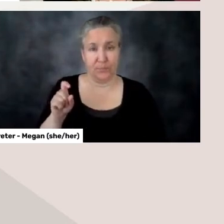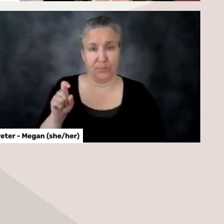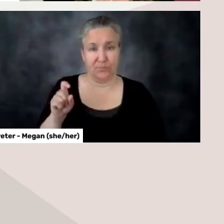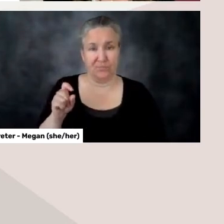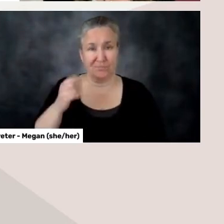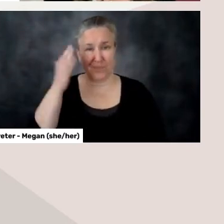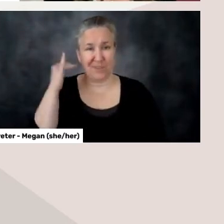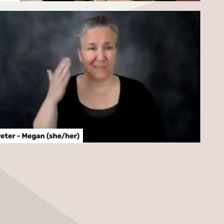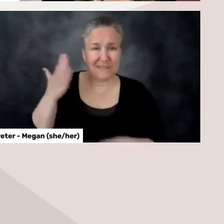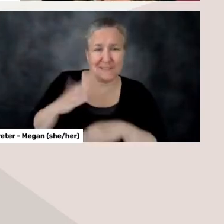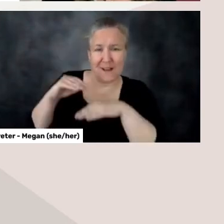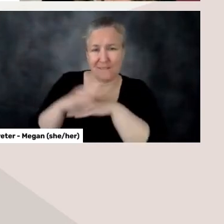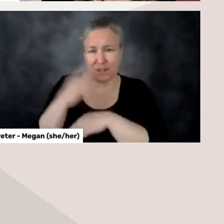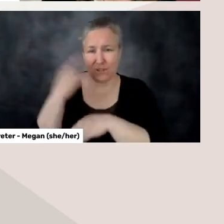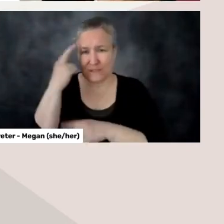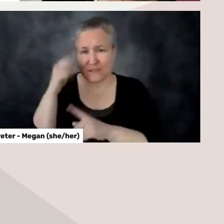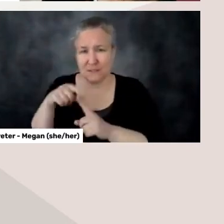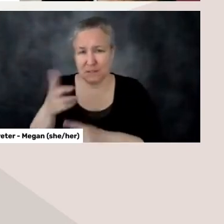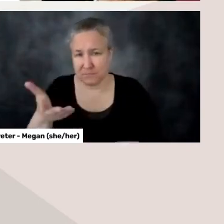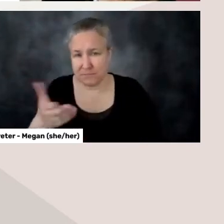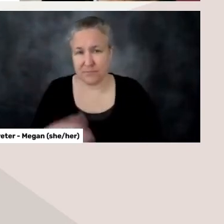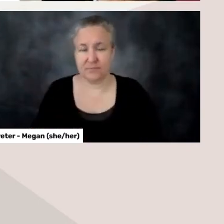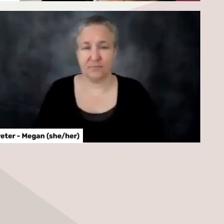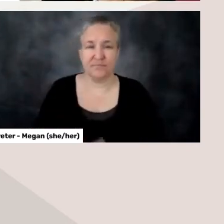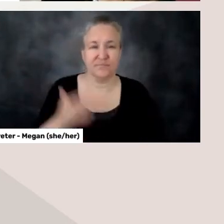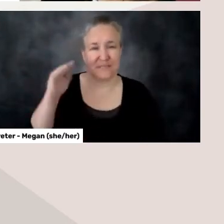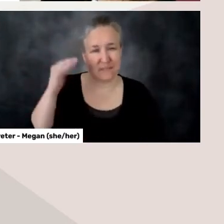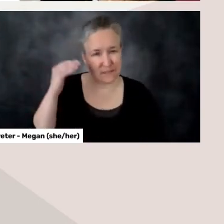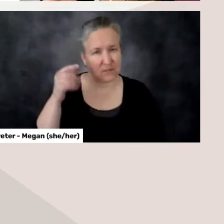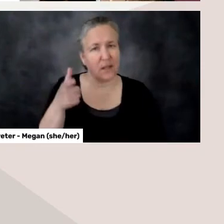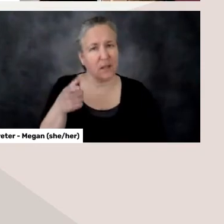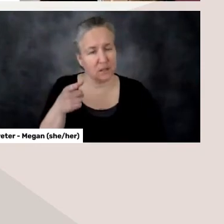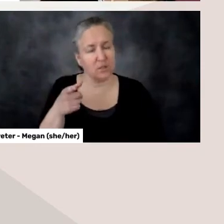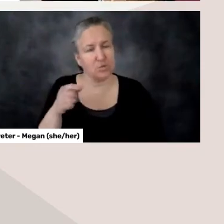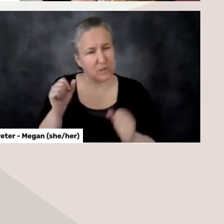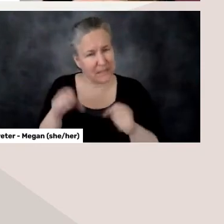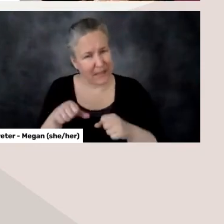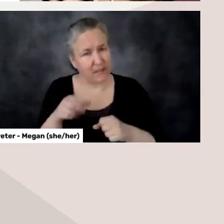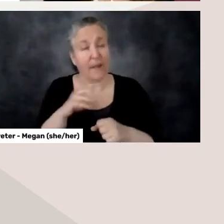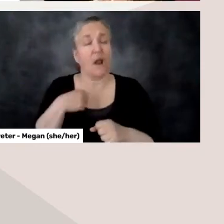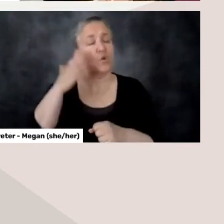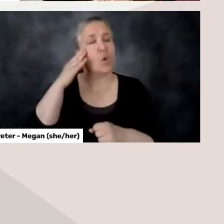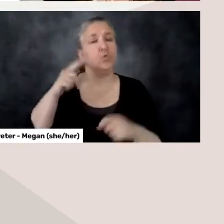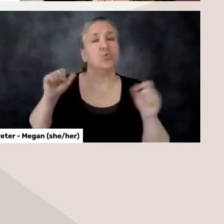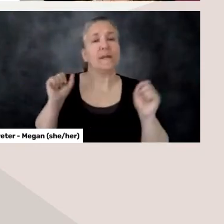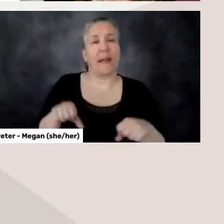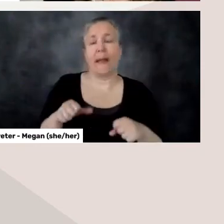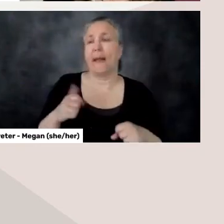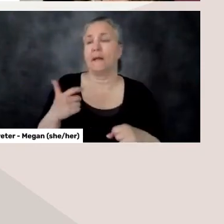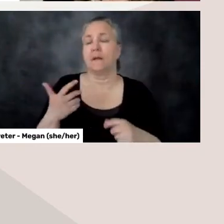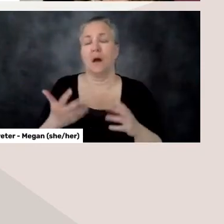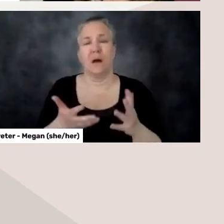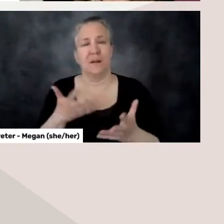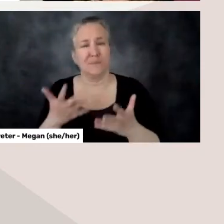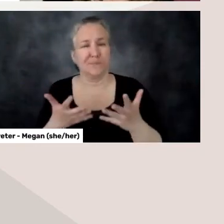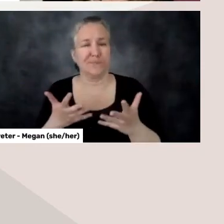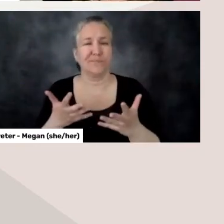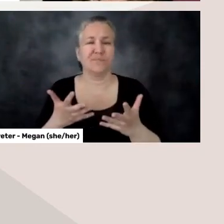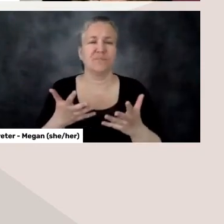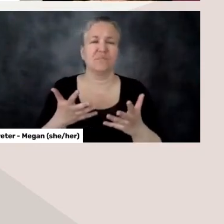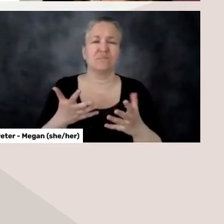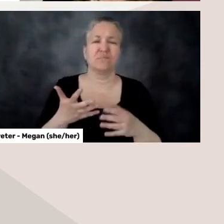because of side effect reasons? Sounds like you can, and I know you can often,